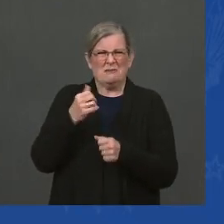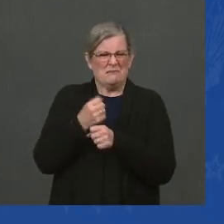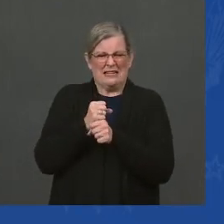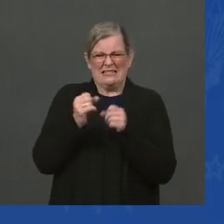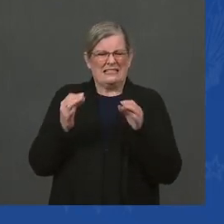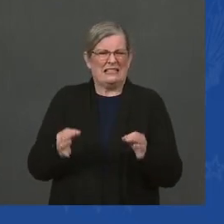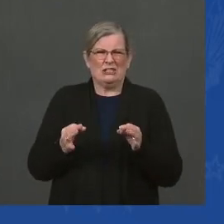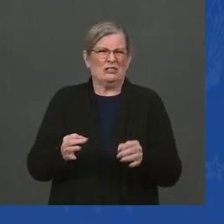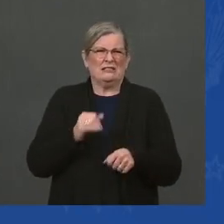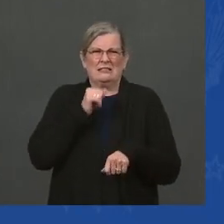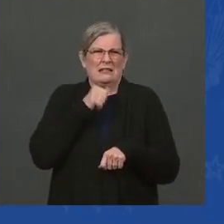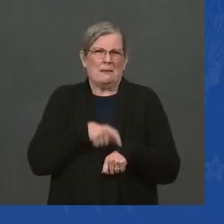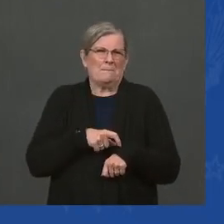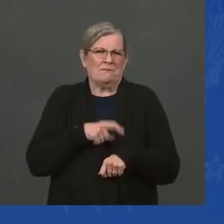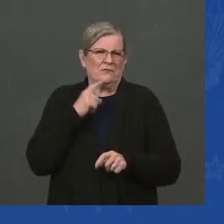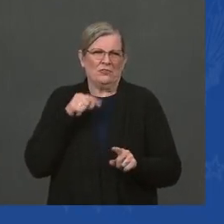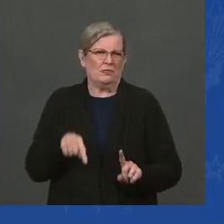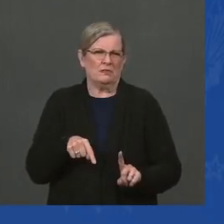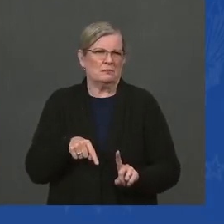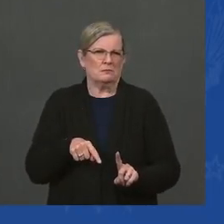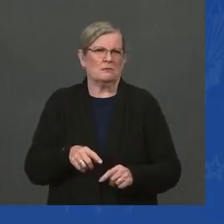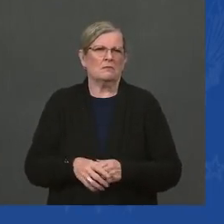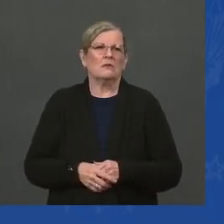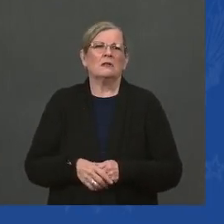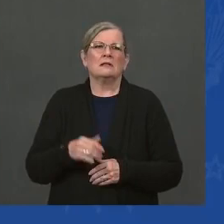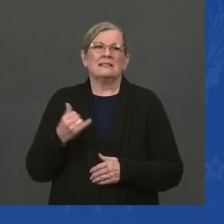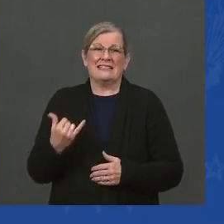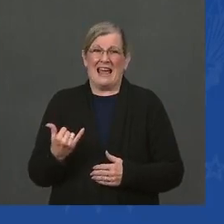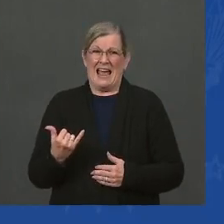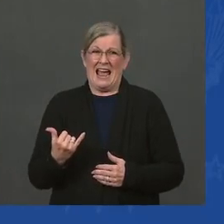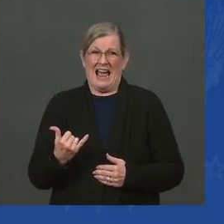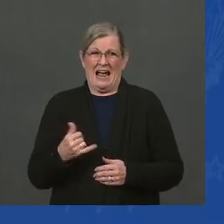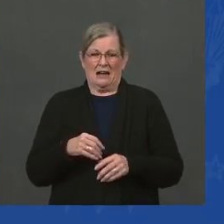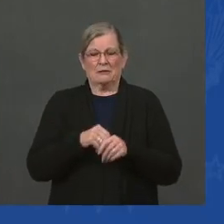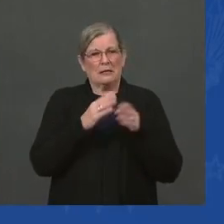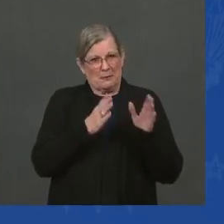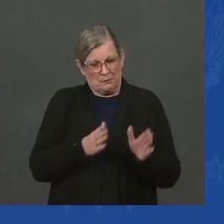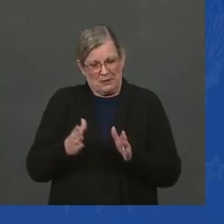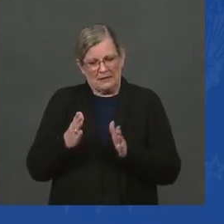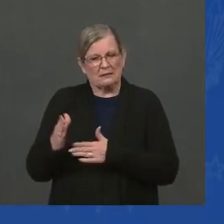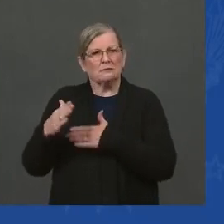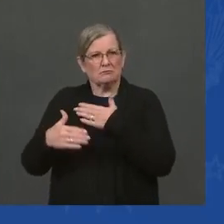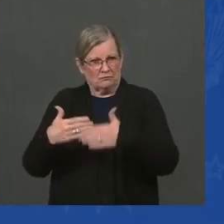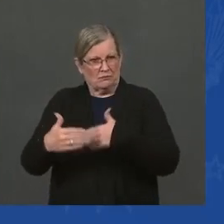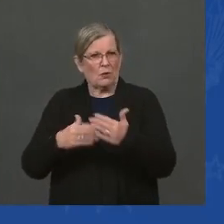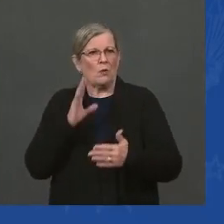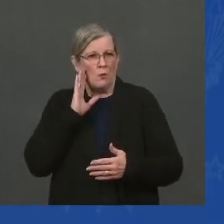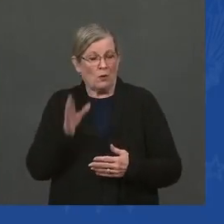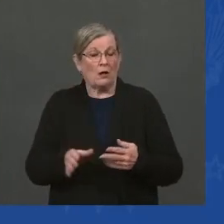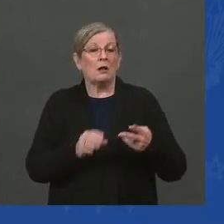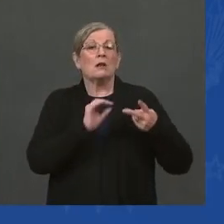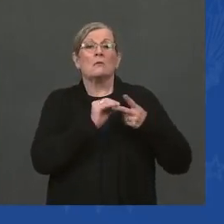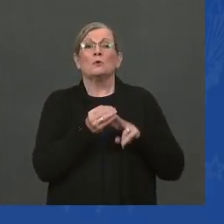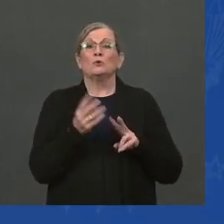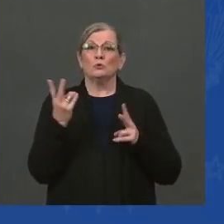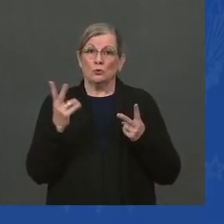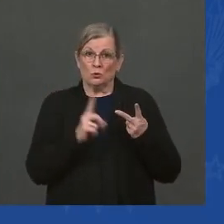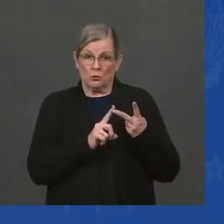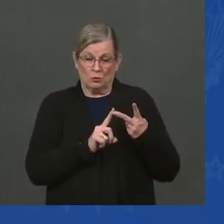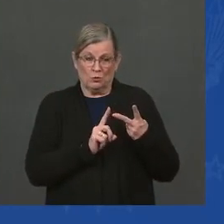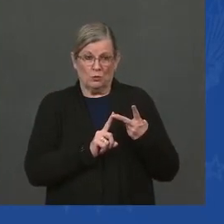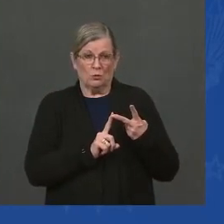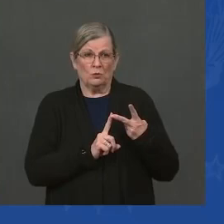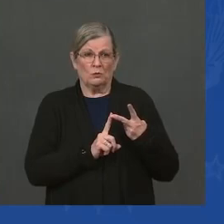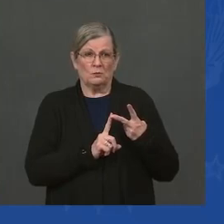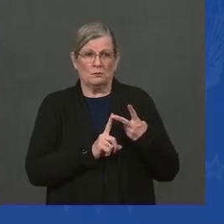been in train for some time, number one. Number two, I also would